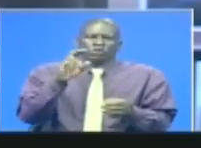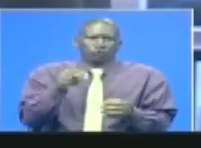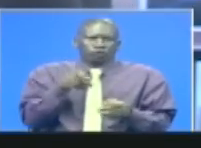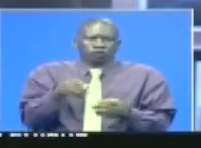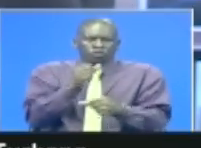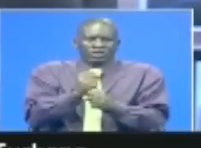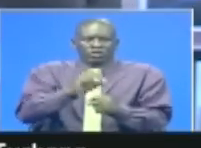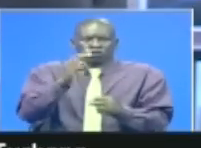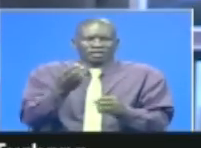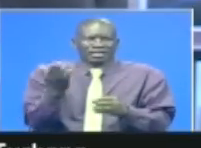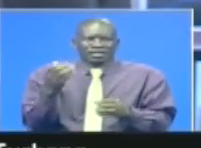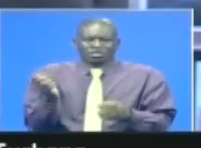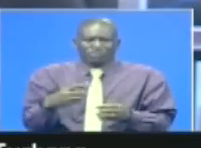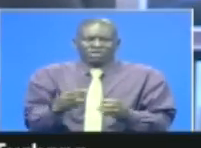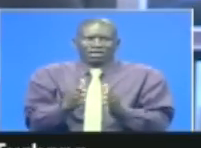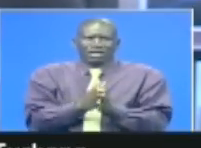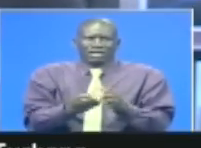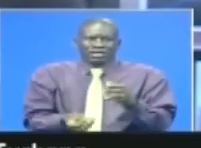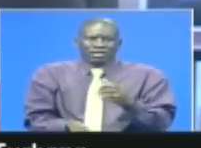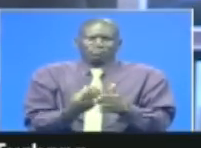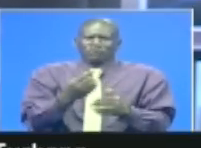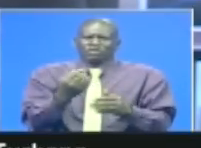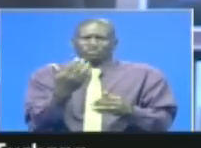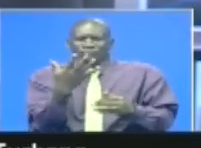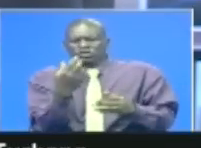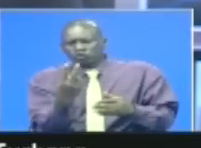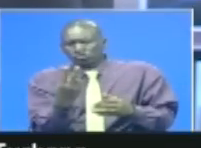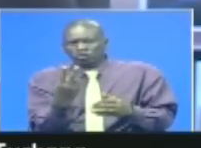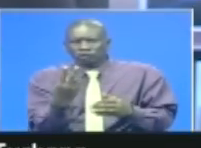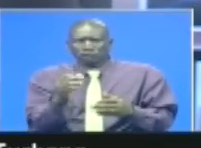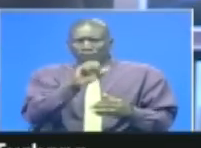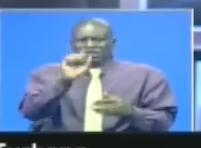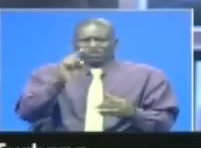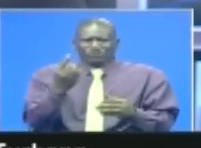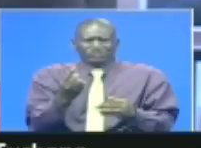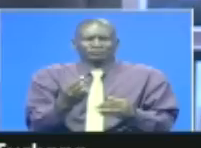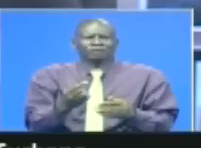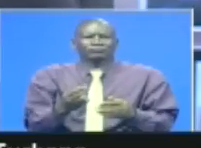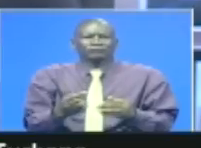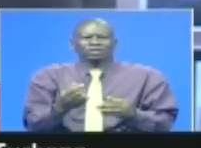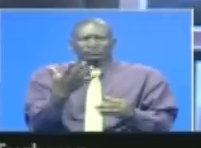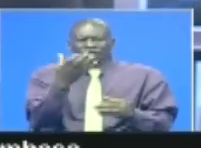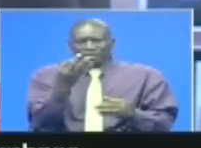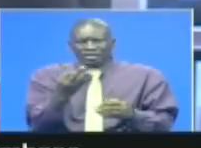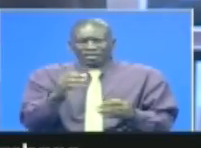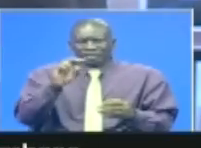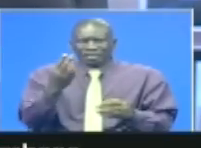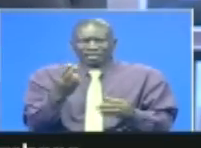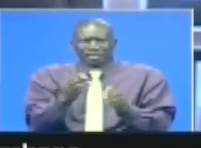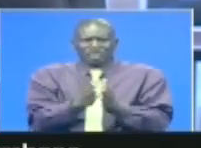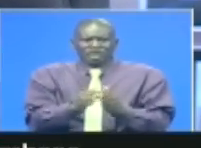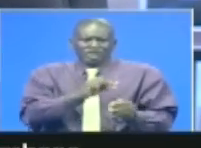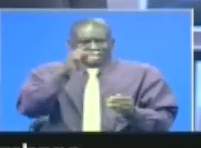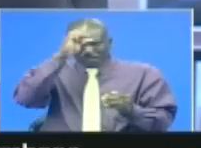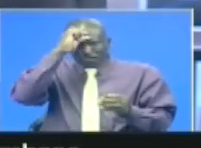done twice last month. Right. And I came out at 52, mm-hmm. the first one, 53, the next one. Government has